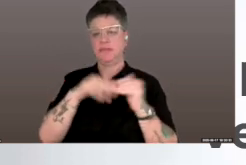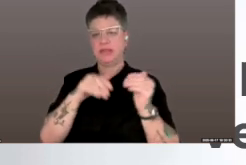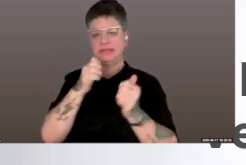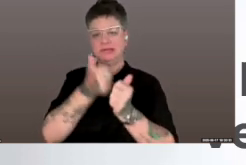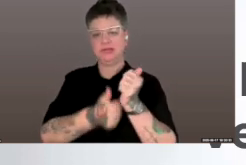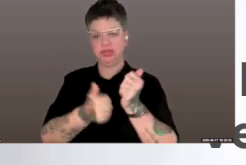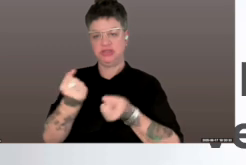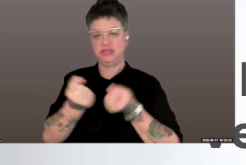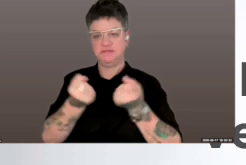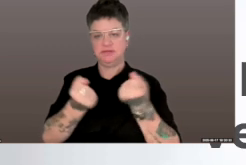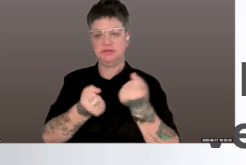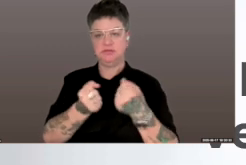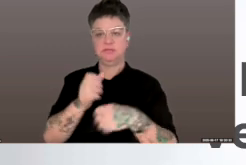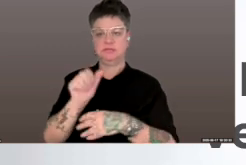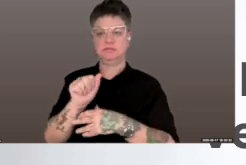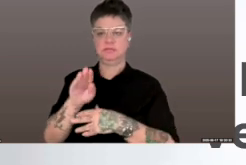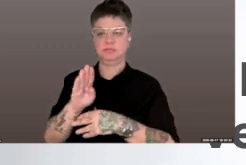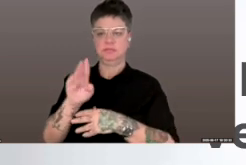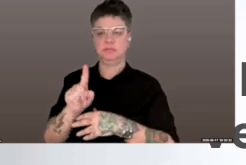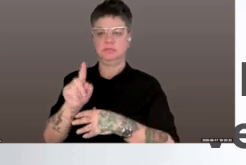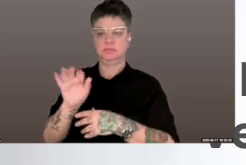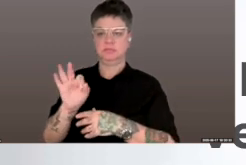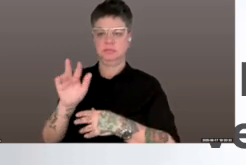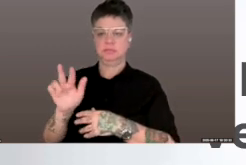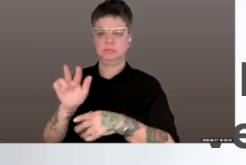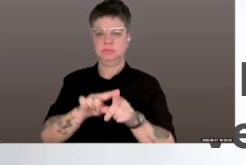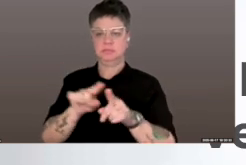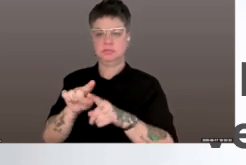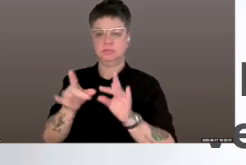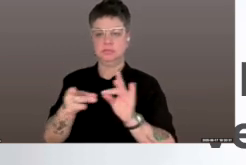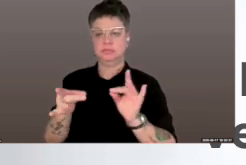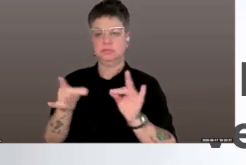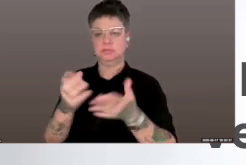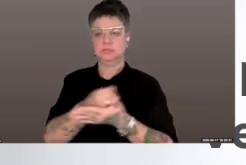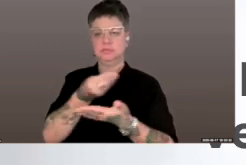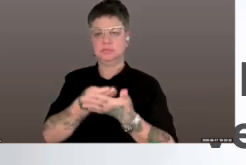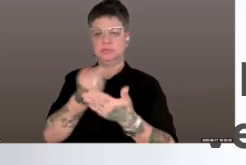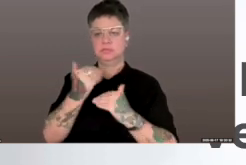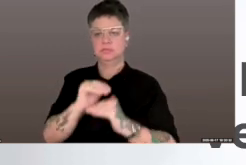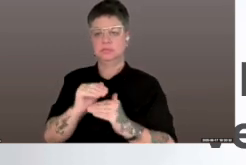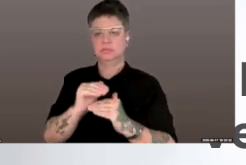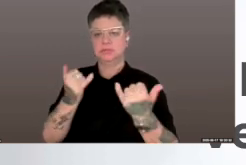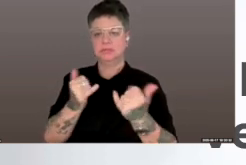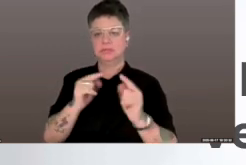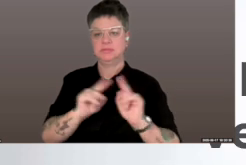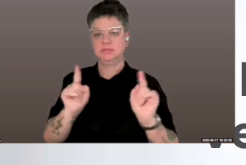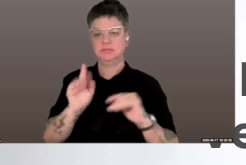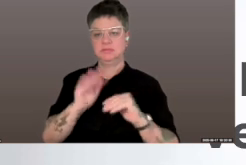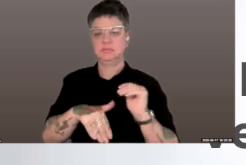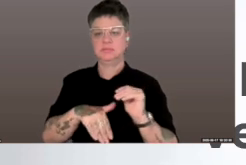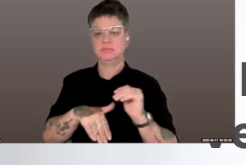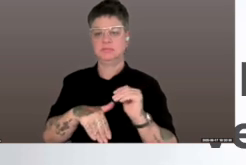Nissan Leafs and Toyota Priuses with batteries lasting up to 300,000 miles in hybrids